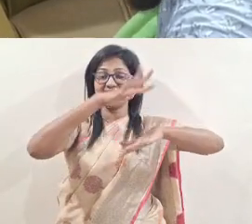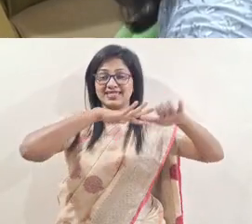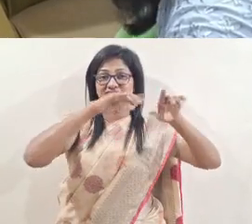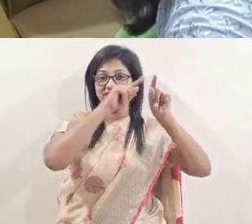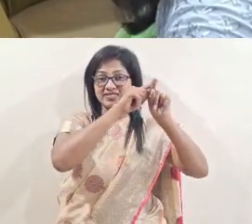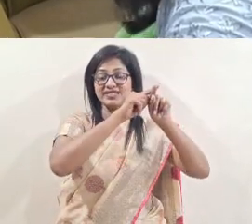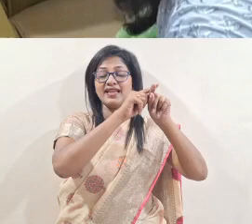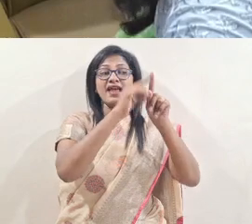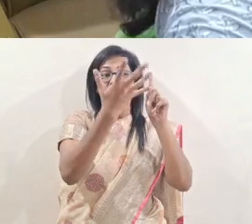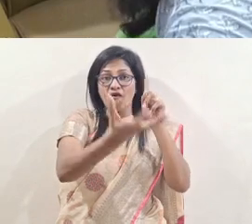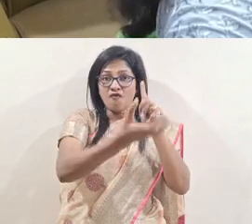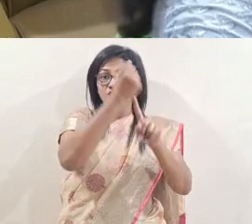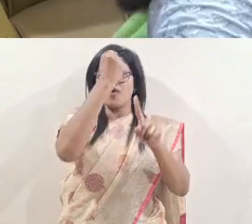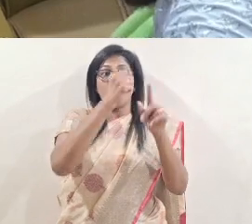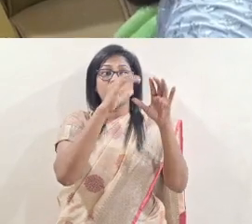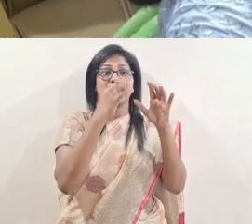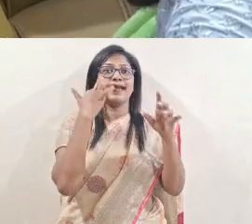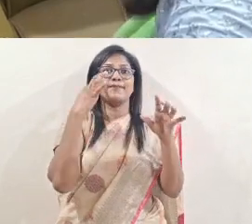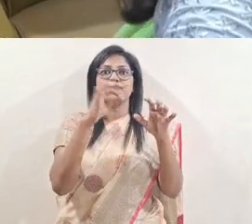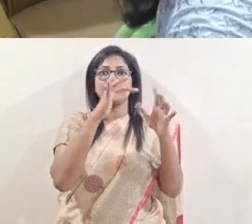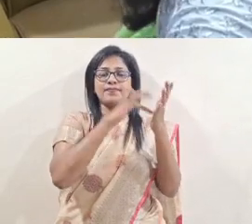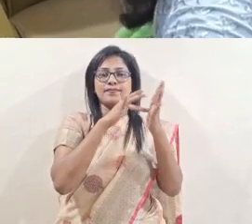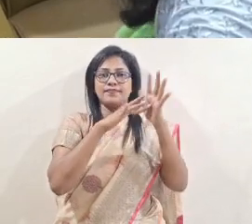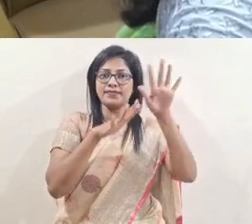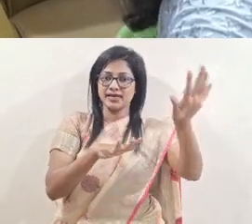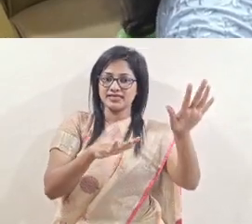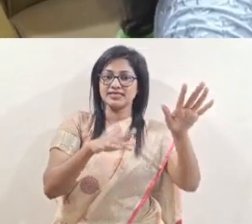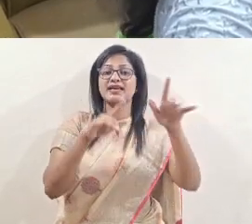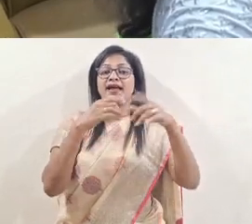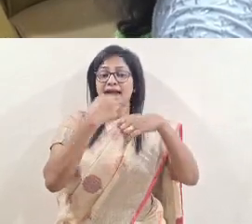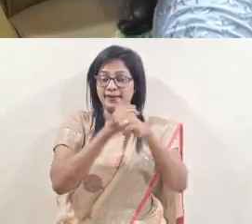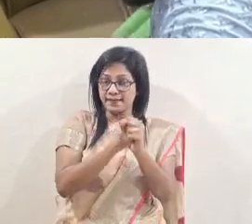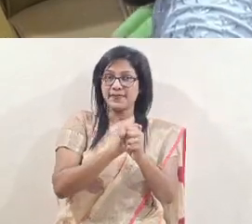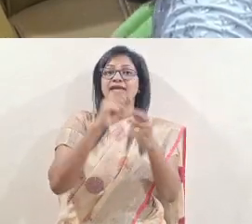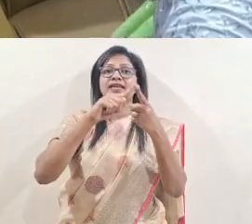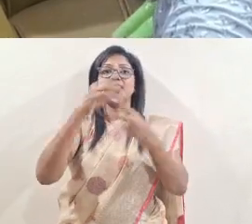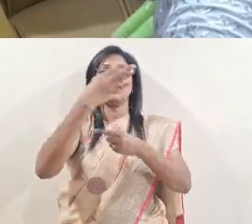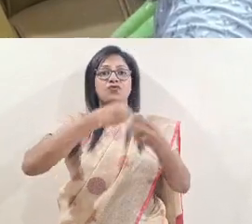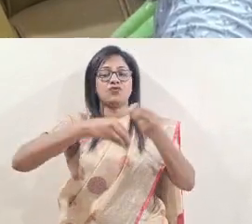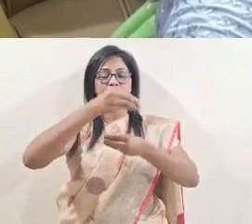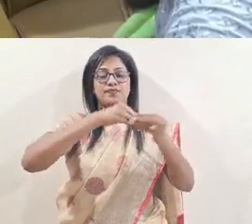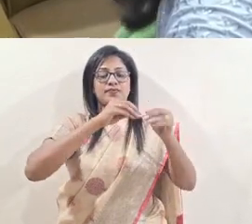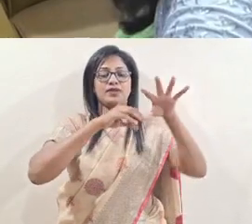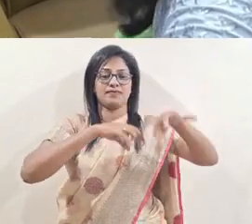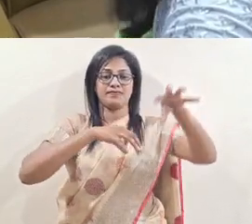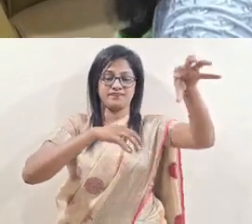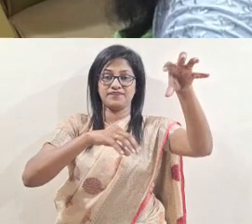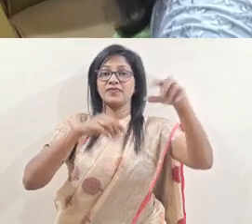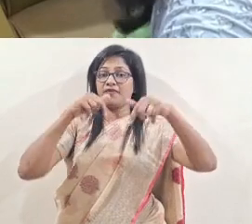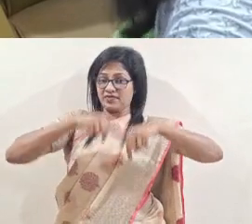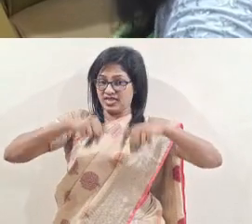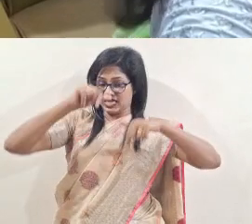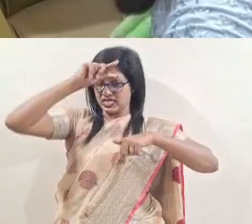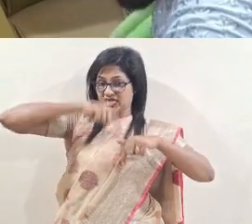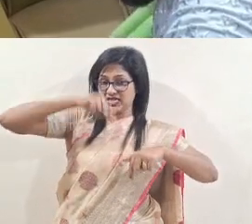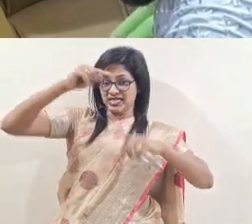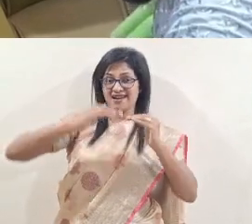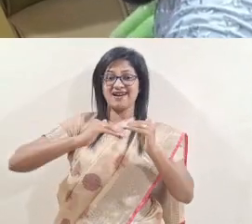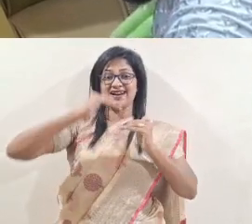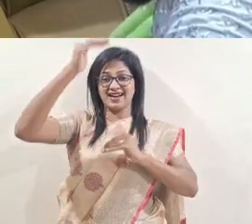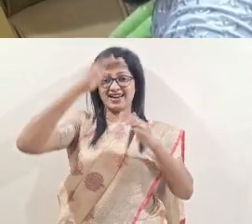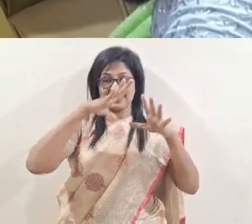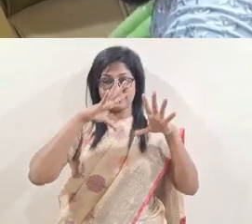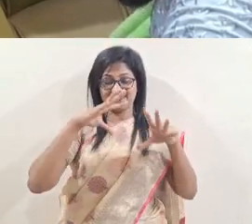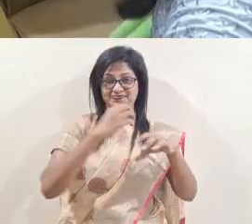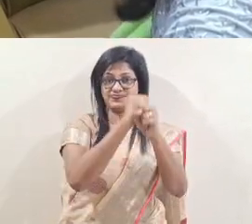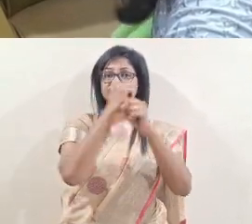areas and to build economic corridors. But in India, we already have high density developments. We already have a kind of mixed use